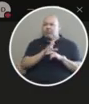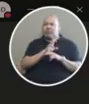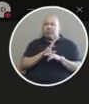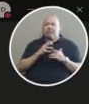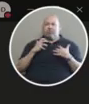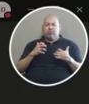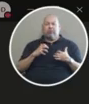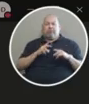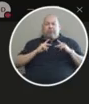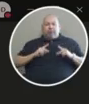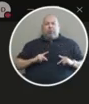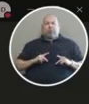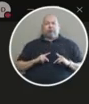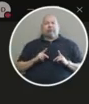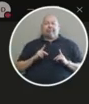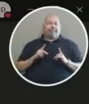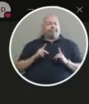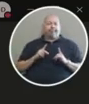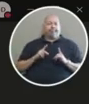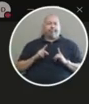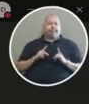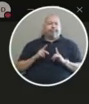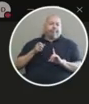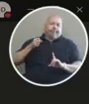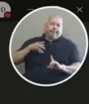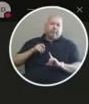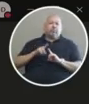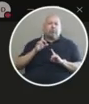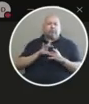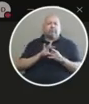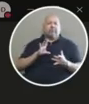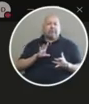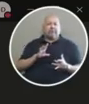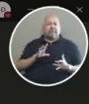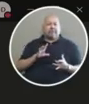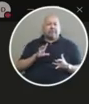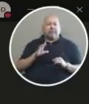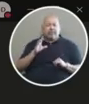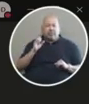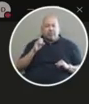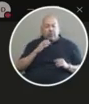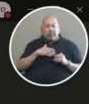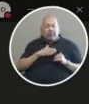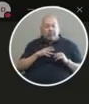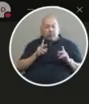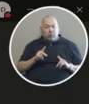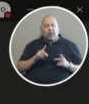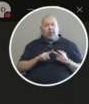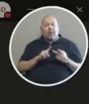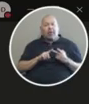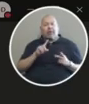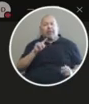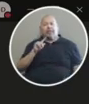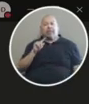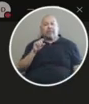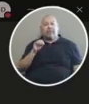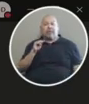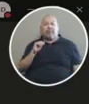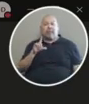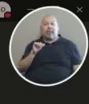this forum for personal attacks. If not, we will need to disconnect you from the call. The next person is Mr. Tom